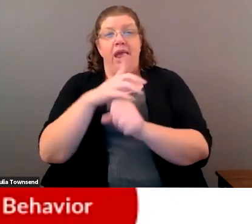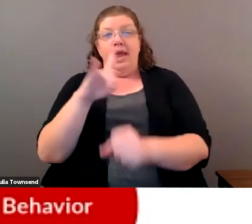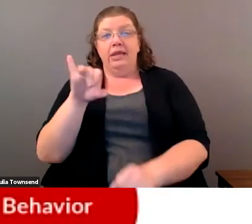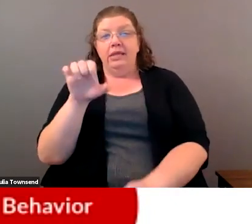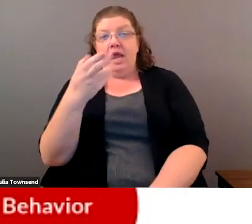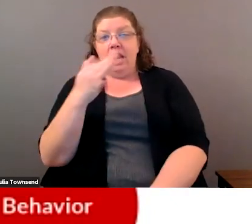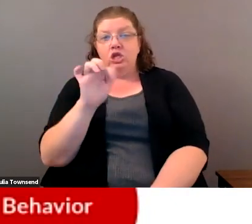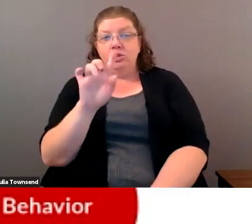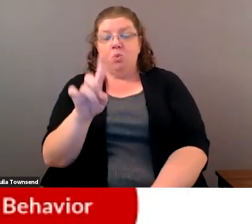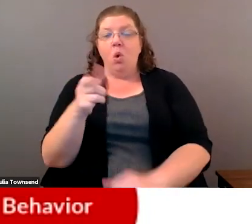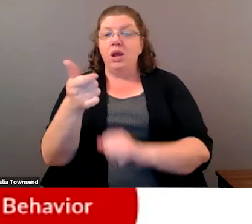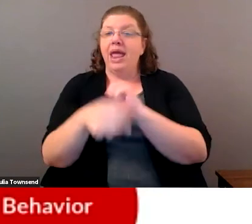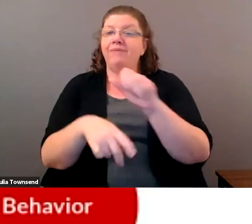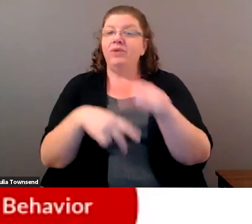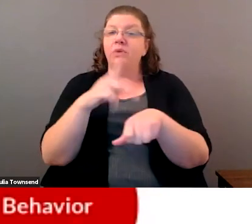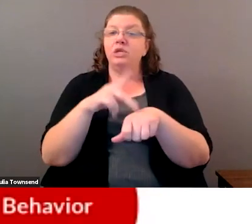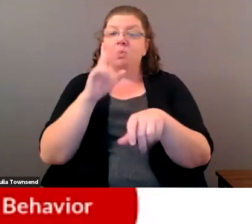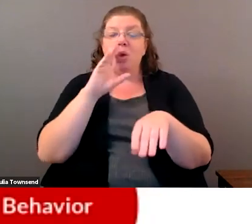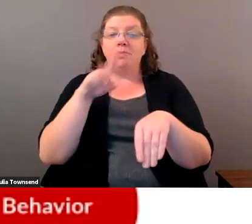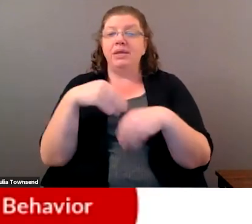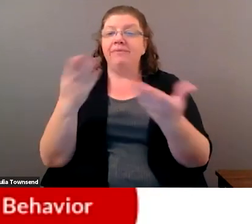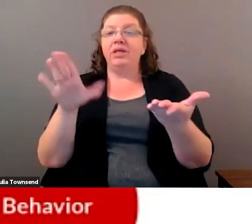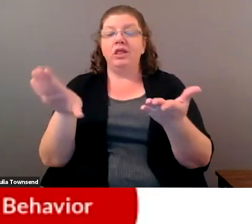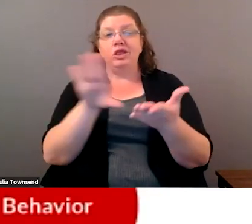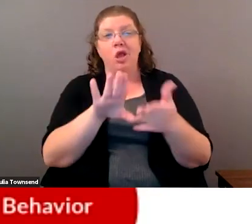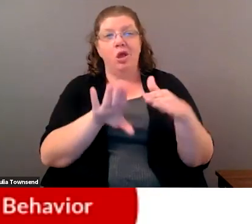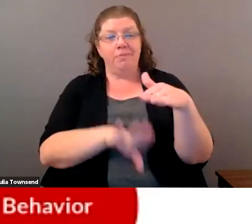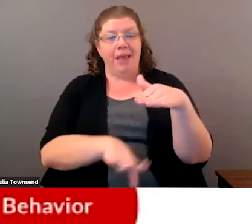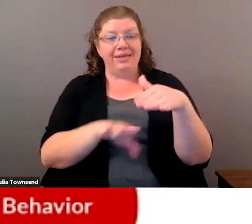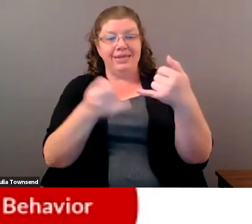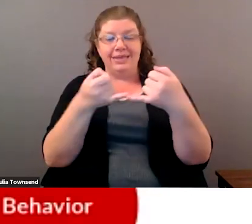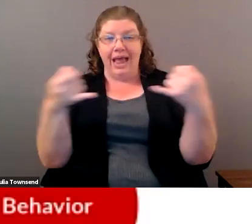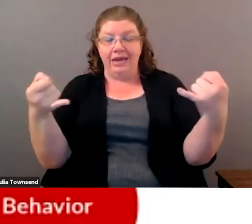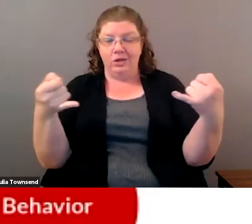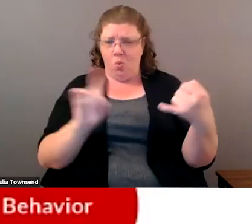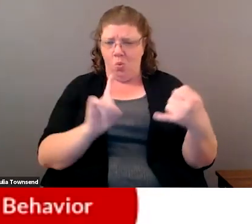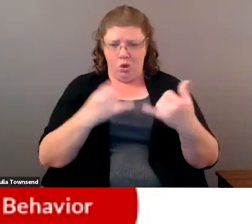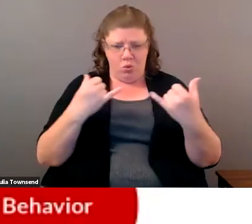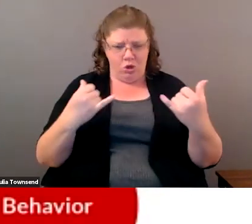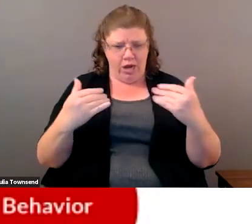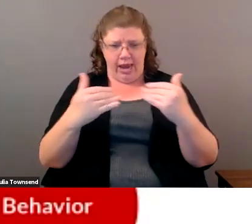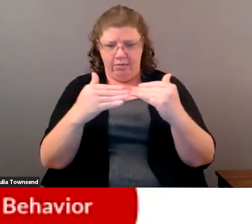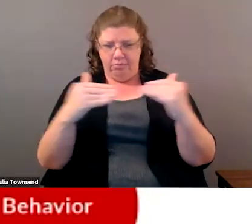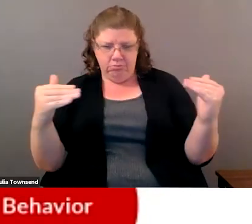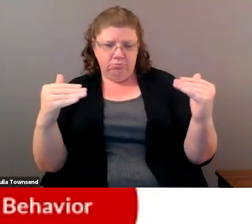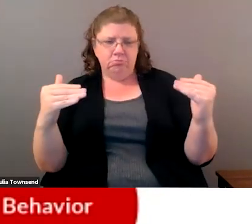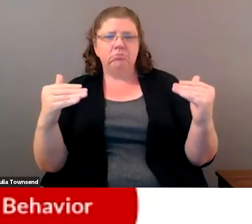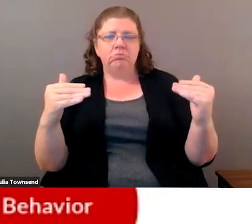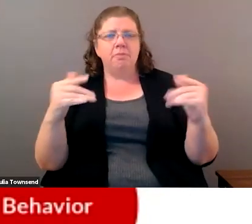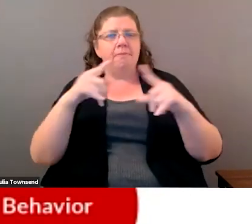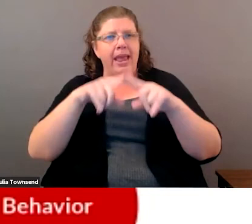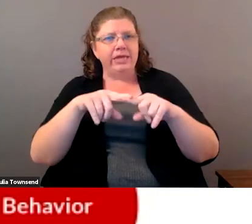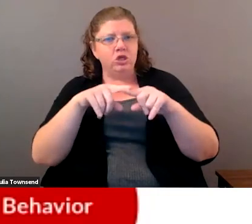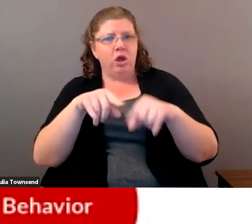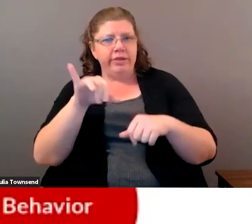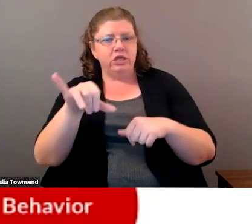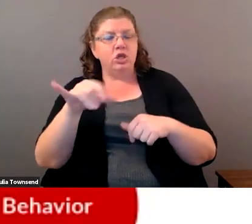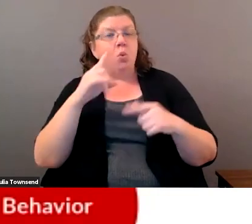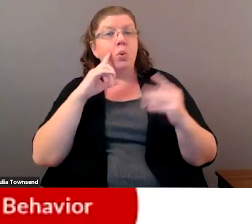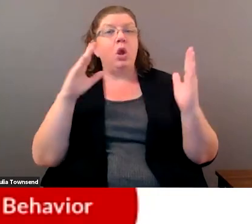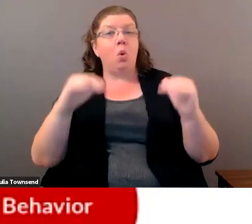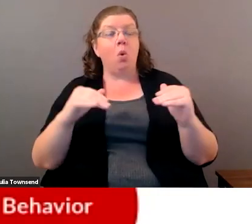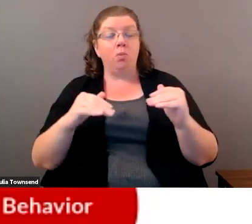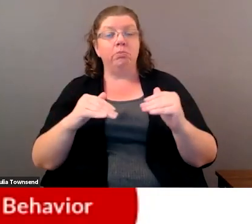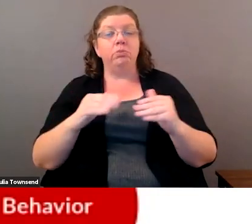will be given their baseline. This is where you are today based on this, and we hope to complete